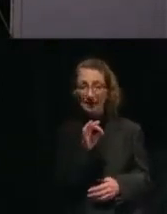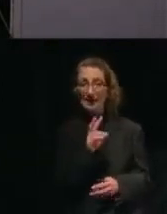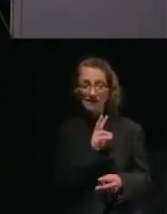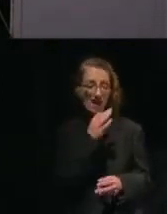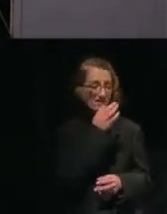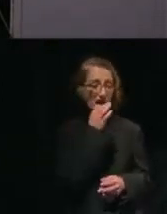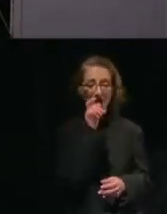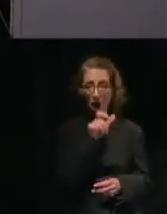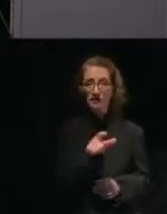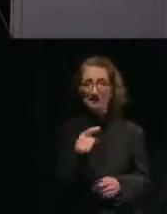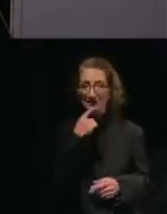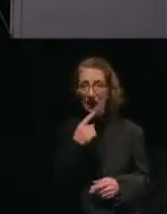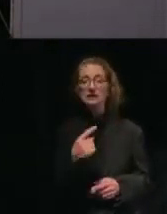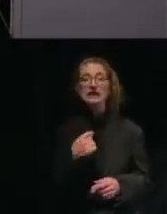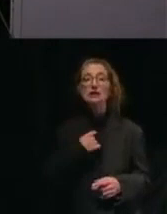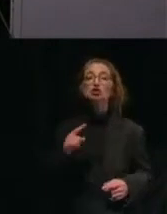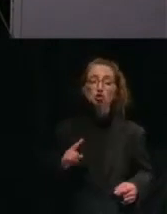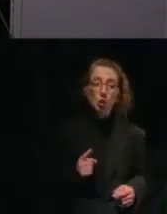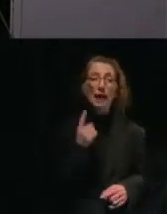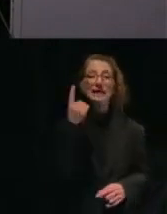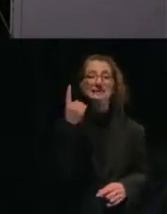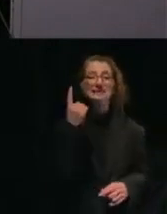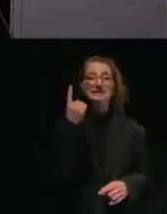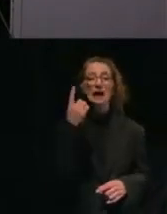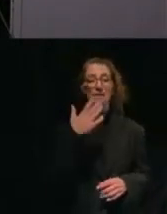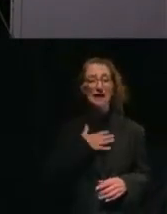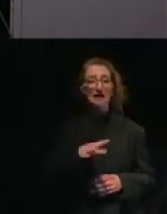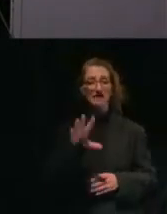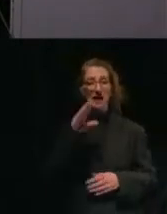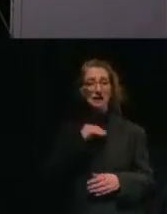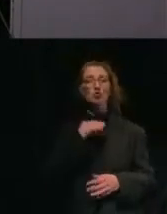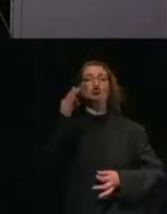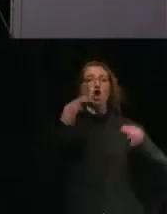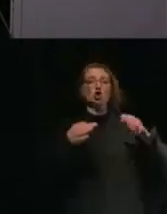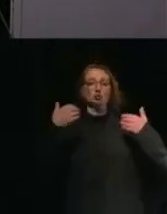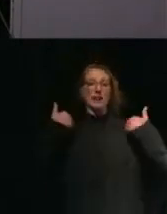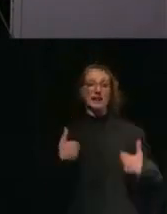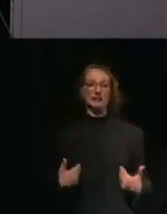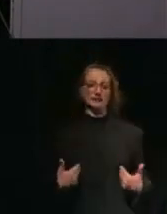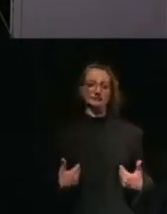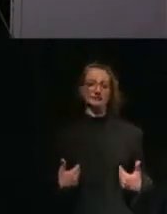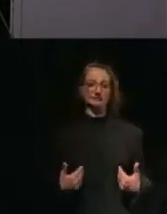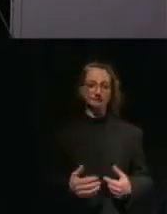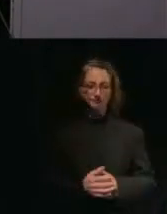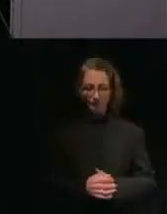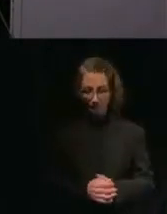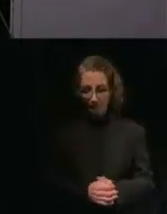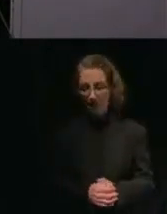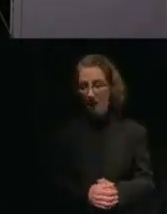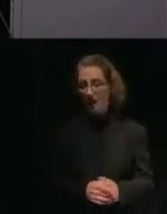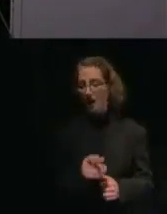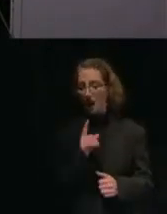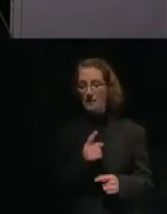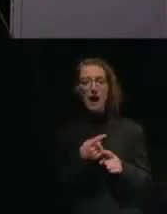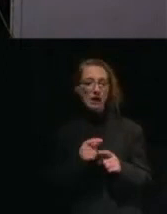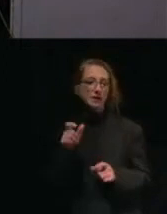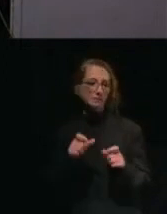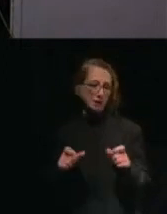least 20% of the people we spoke with, I am first and foremost in my perception an actor.